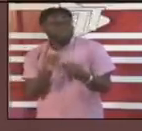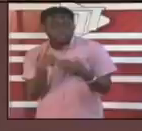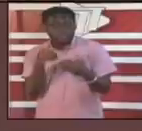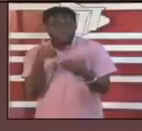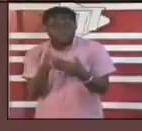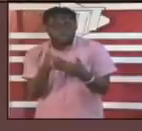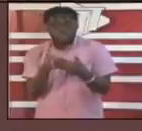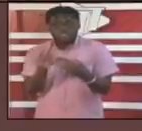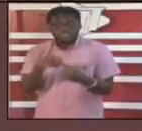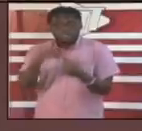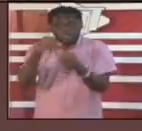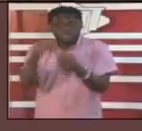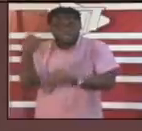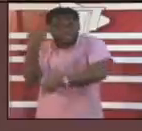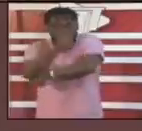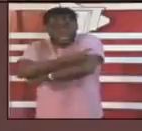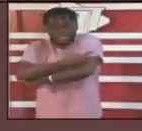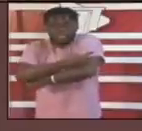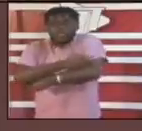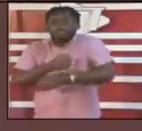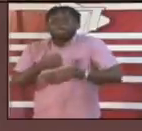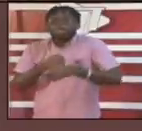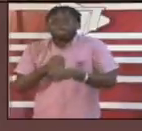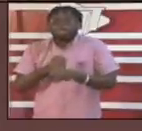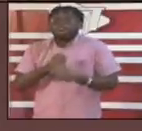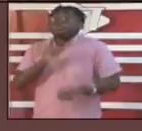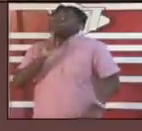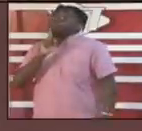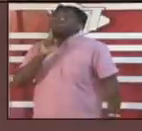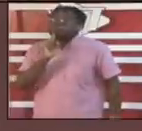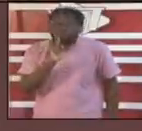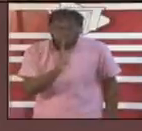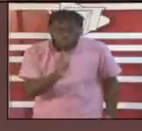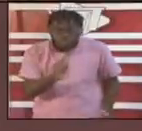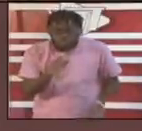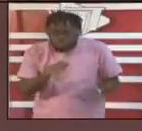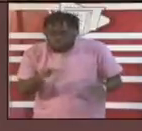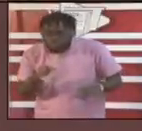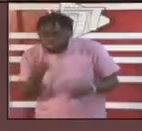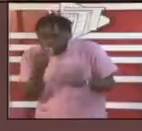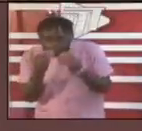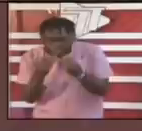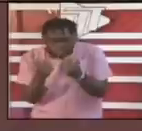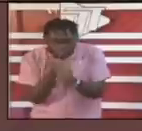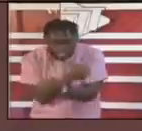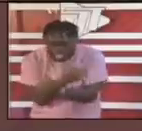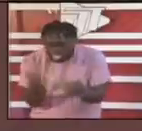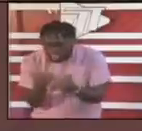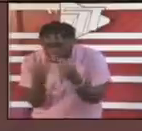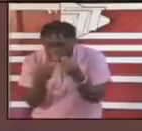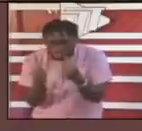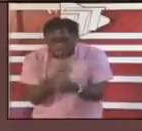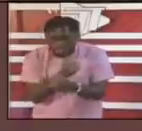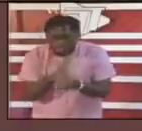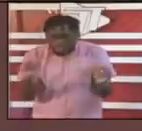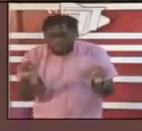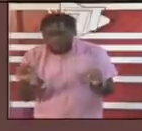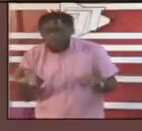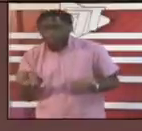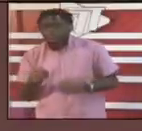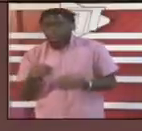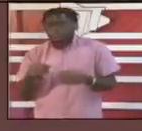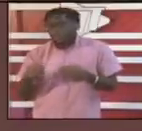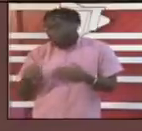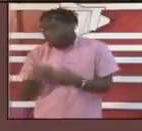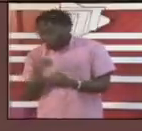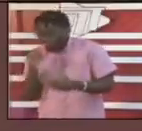make sure your child has a proper meal, what the child has been accustomed to eating. You don't want to introduce new foods at this